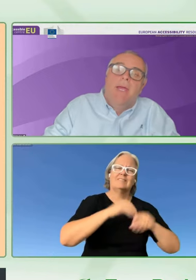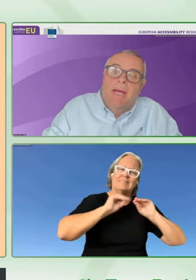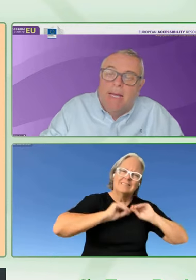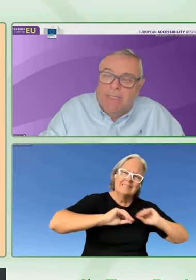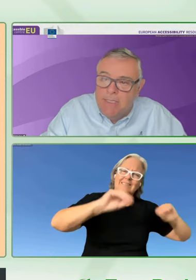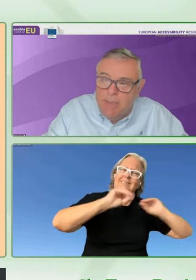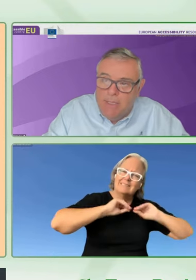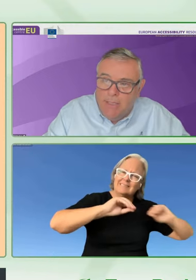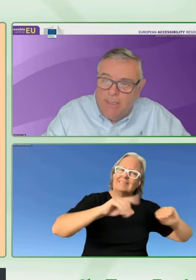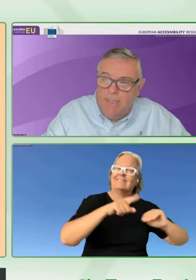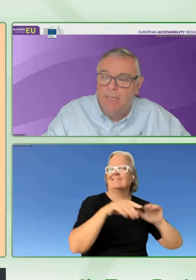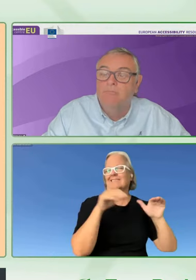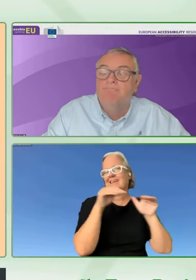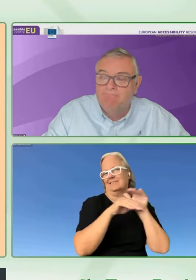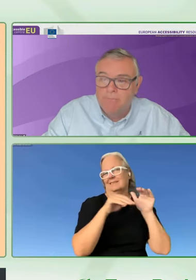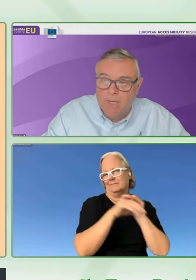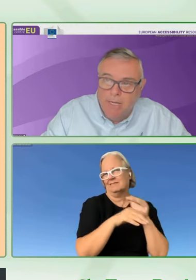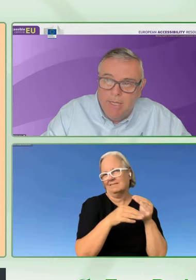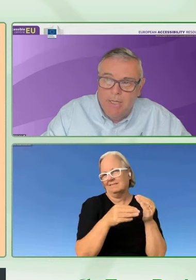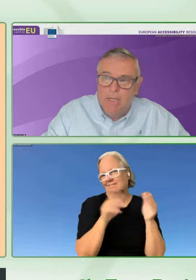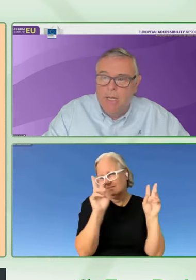the accessibility